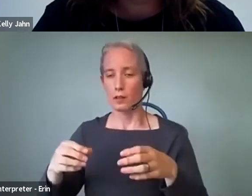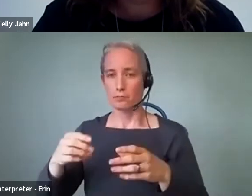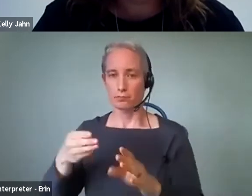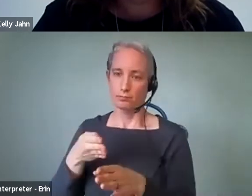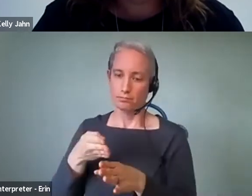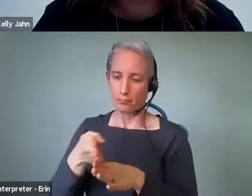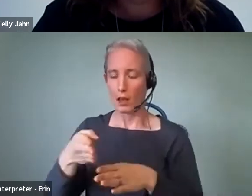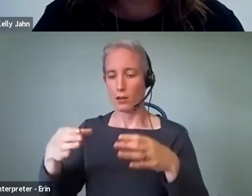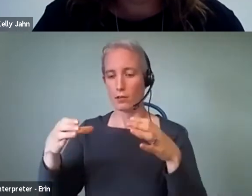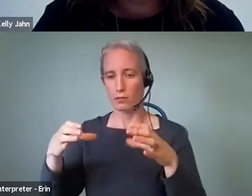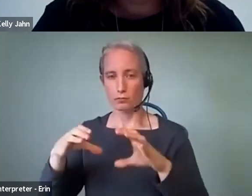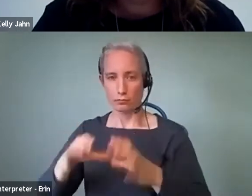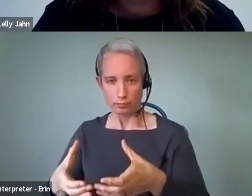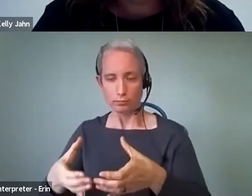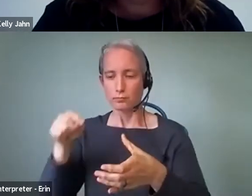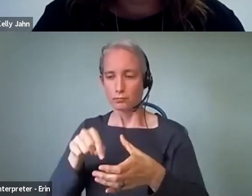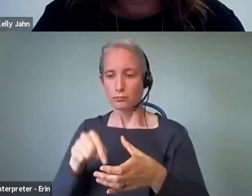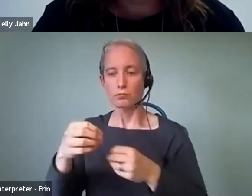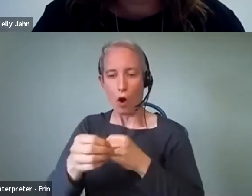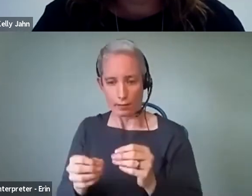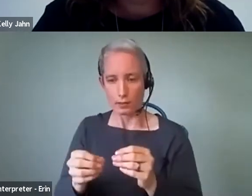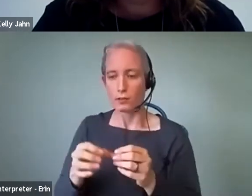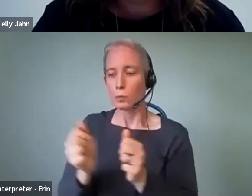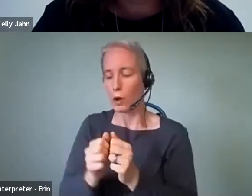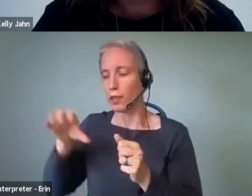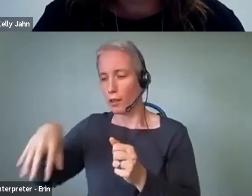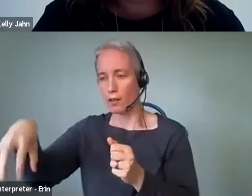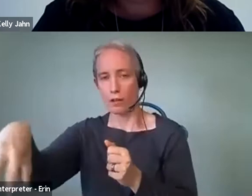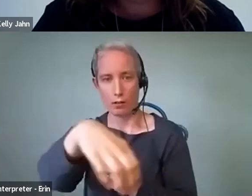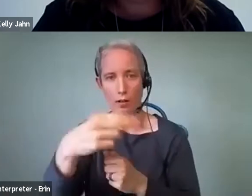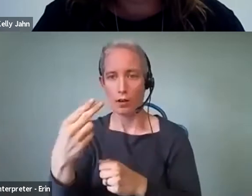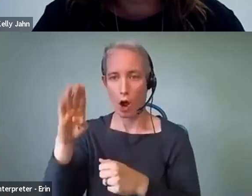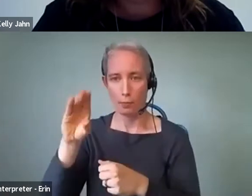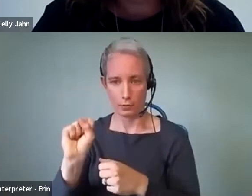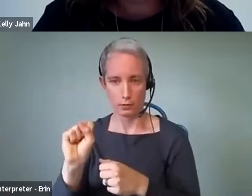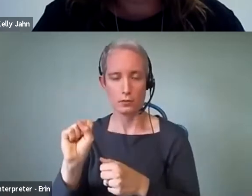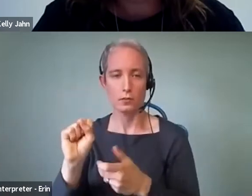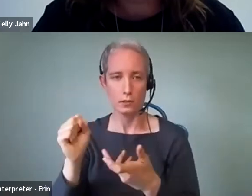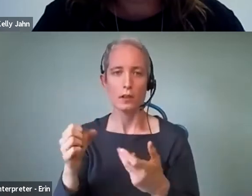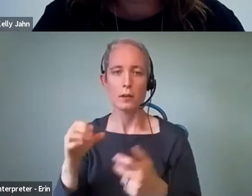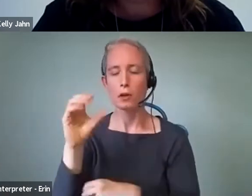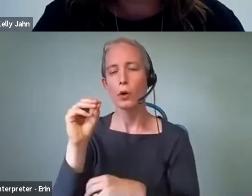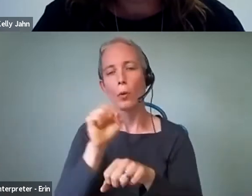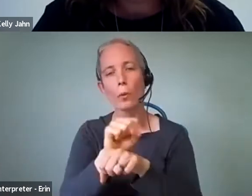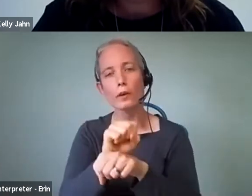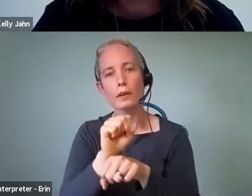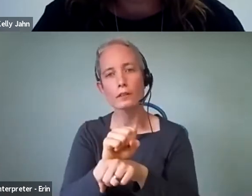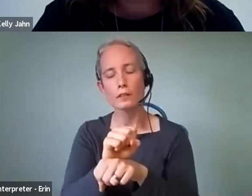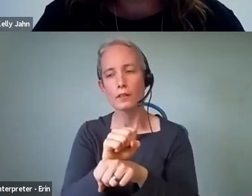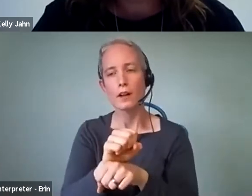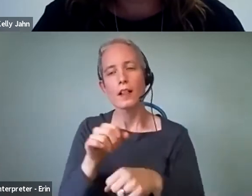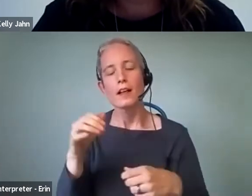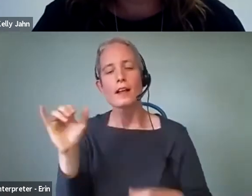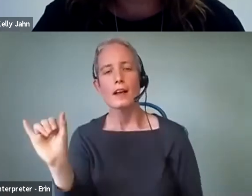place everybody meets to smaller hubs of either co-working, but co-working also becomes like it's like a destination